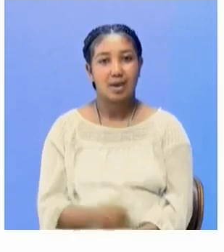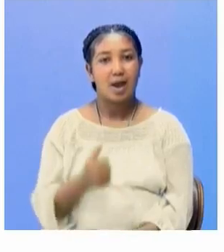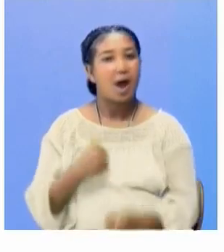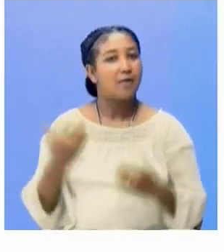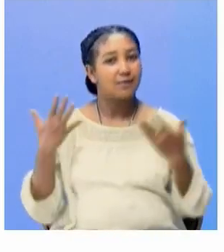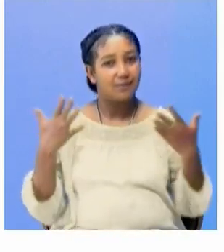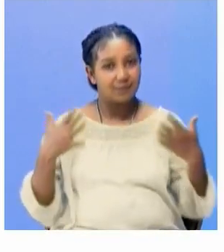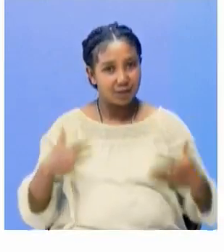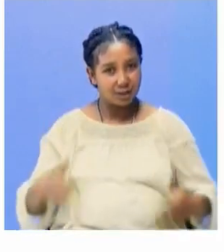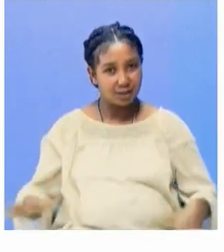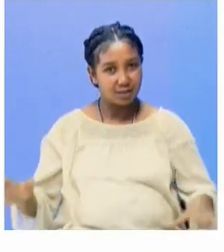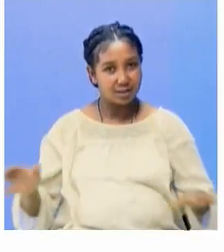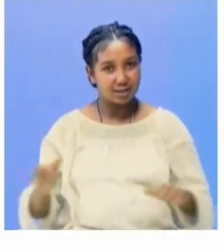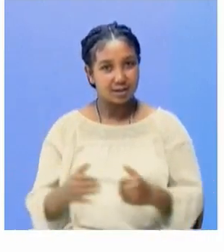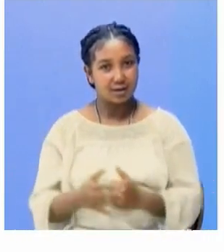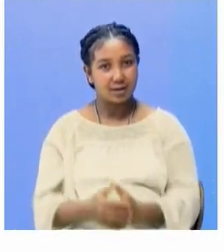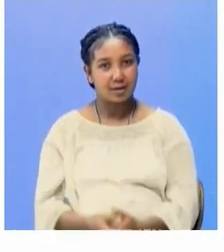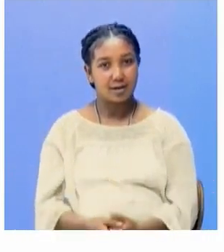finished